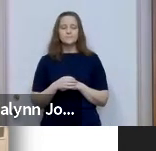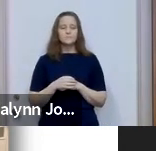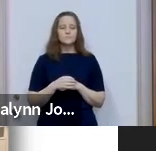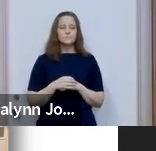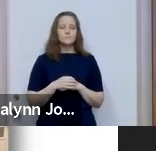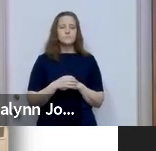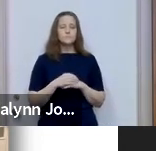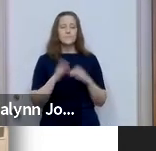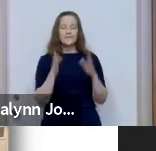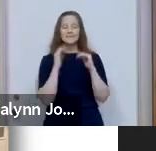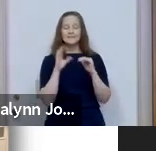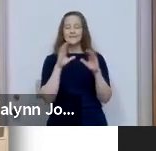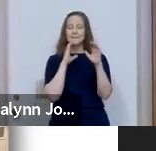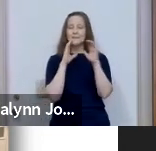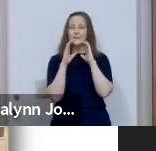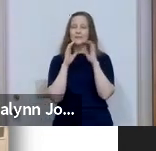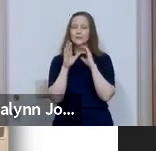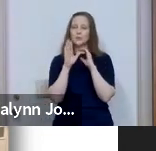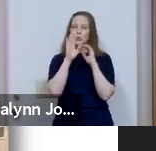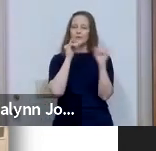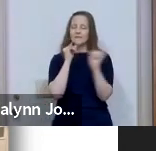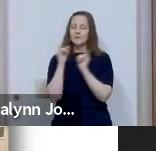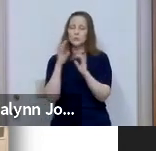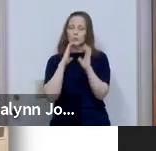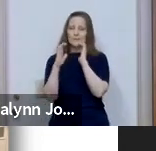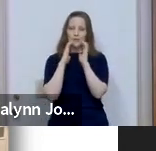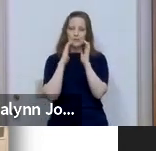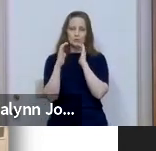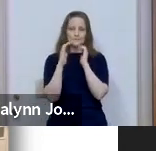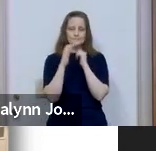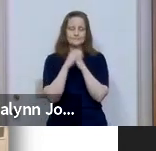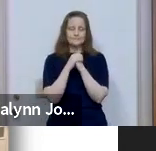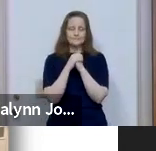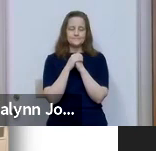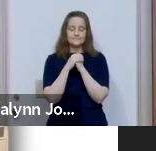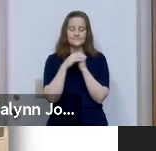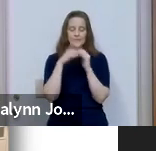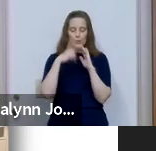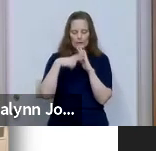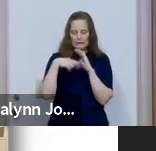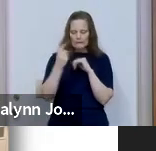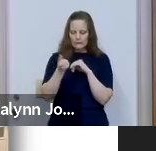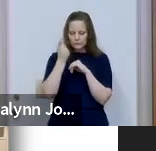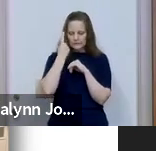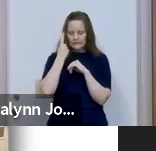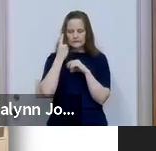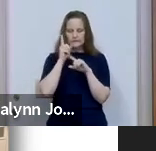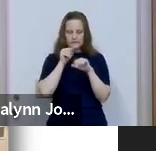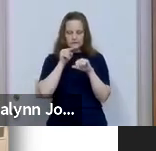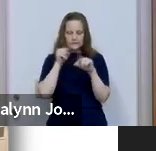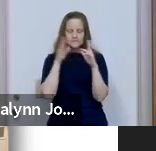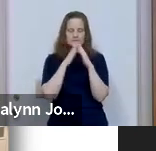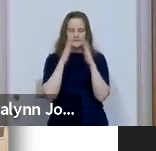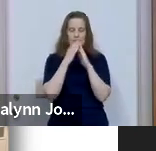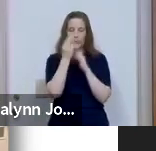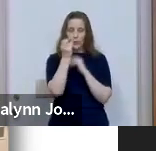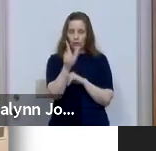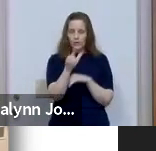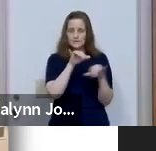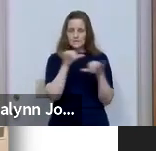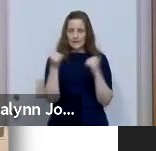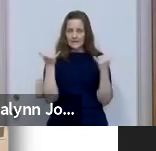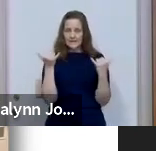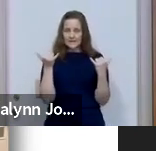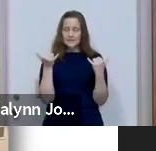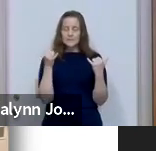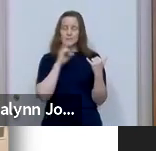piece of communications is your individual communications. Reading, understanding, attending town halls like this, but making